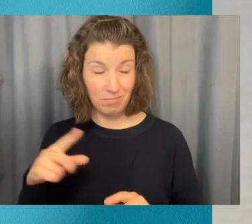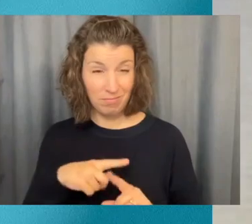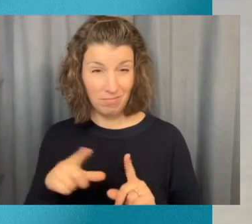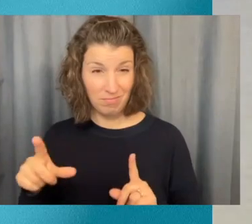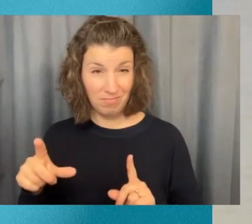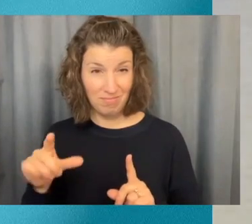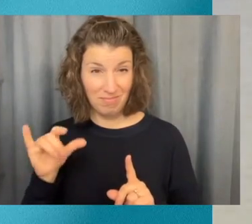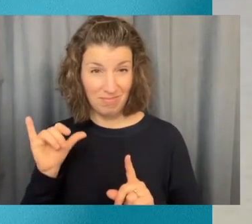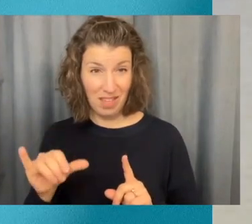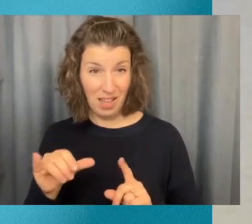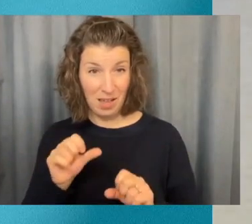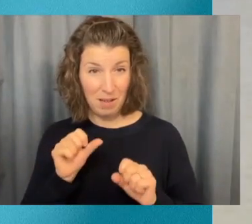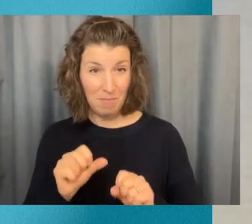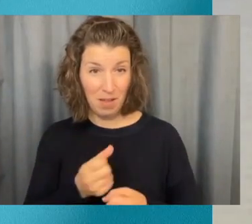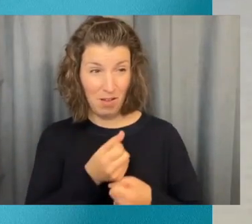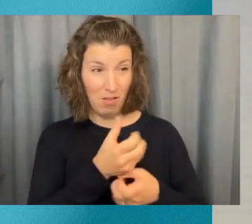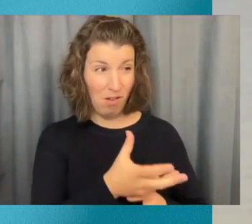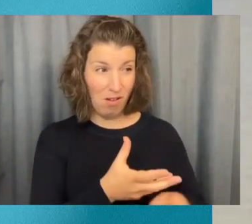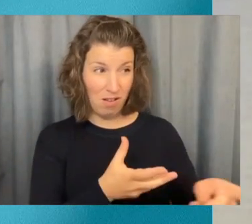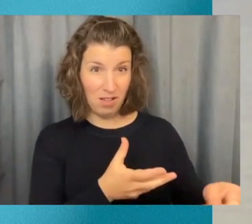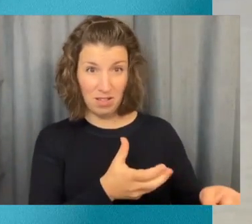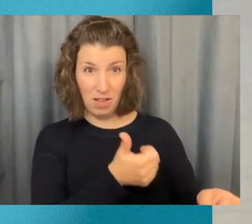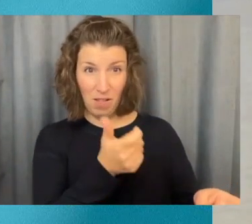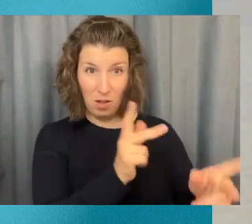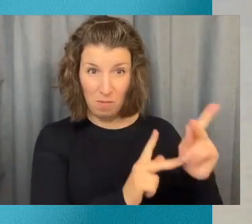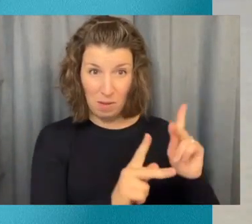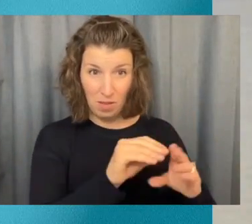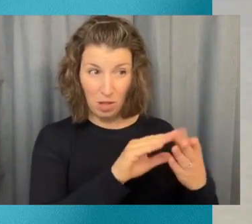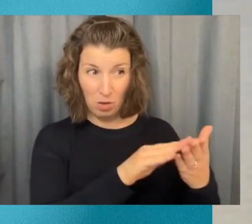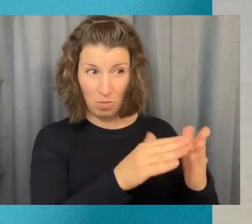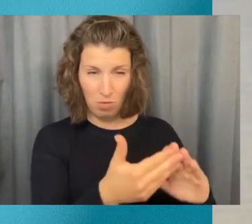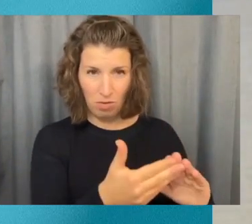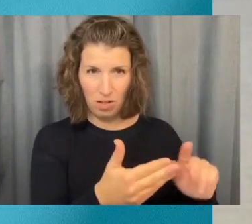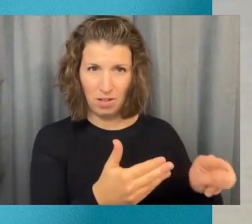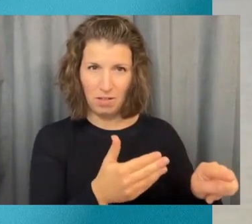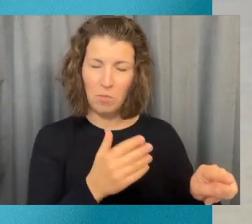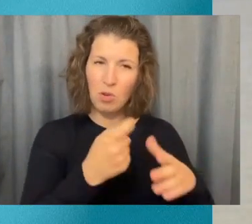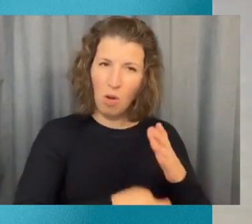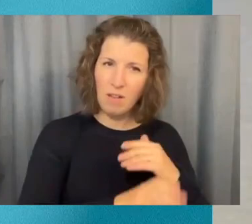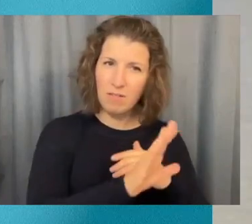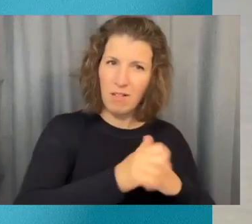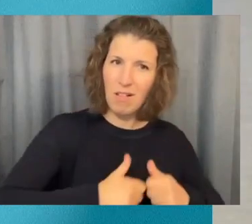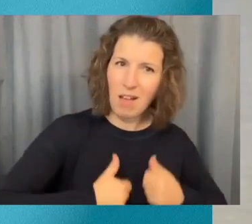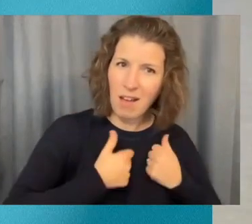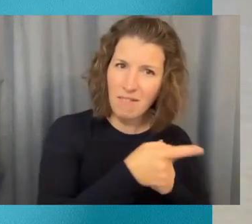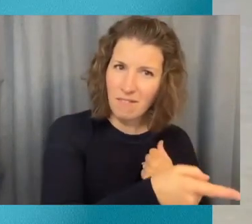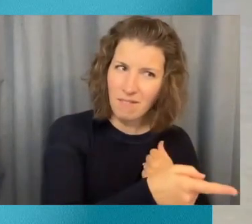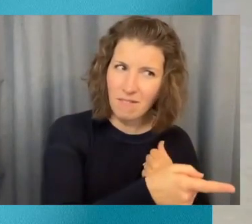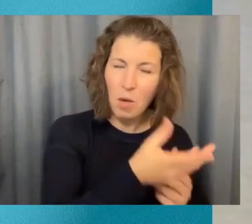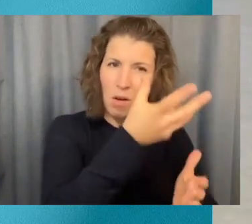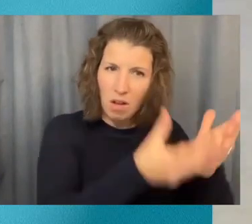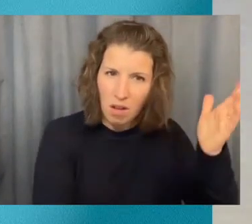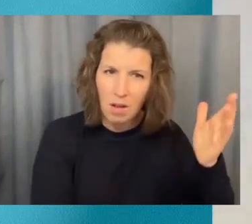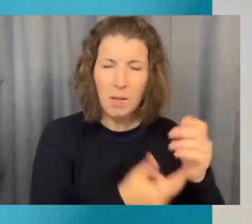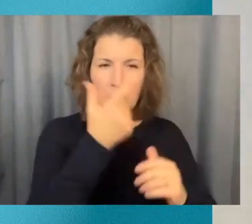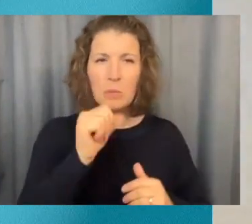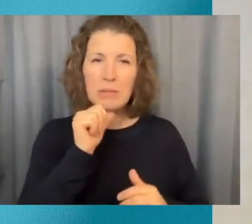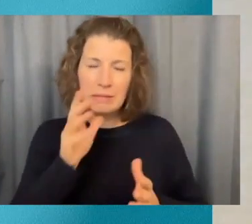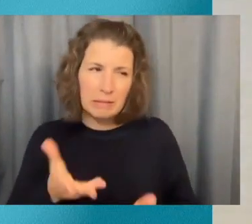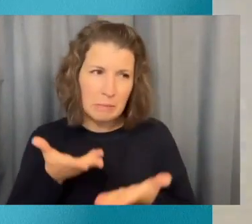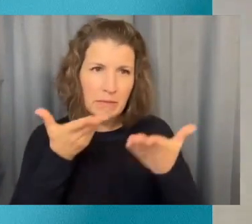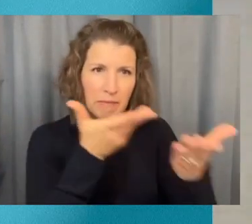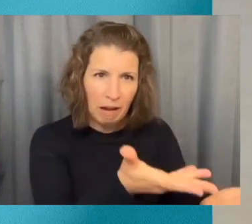cause people their lives in our communities who don't understand what the science is and what the science can